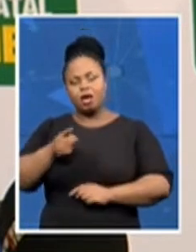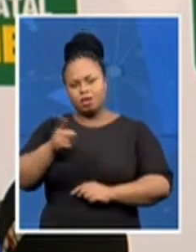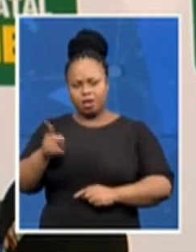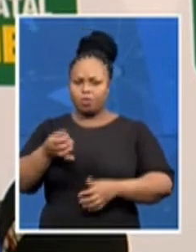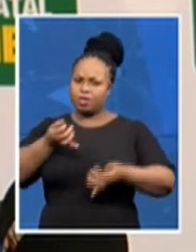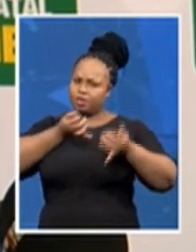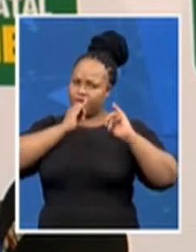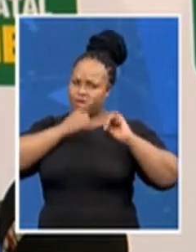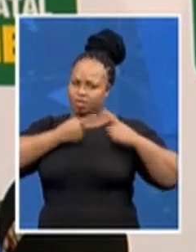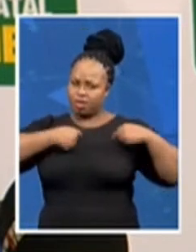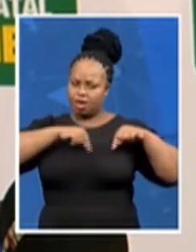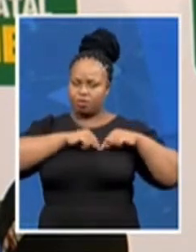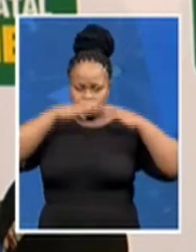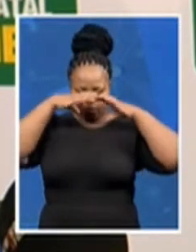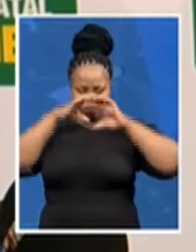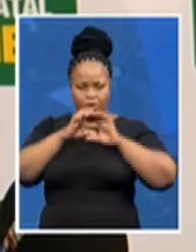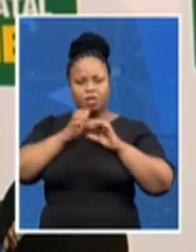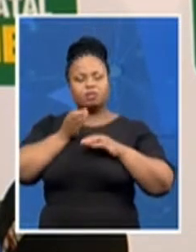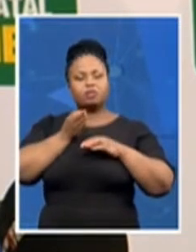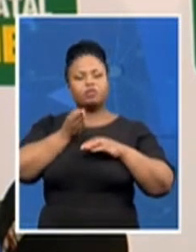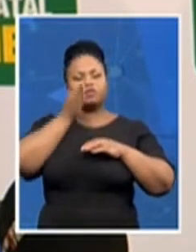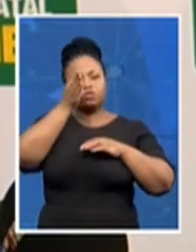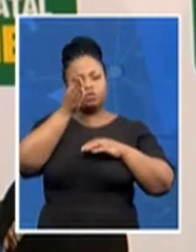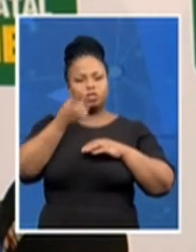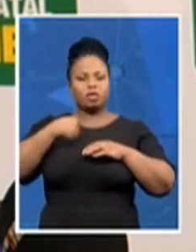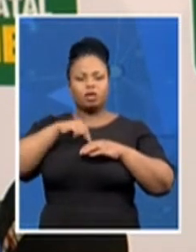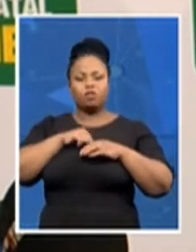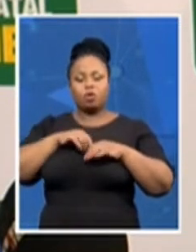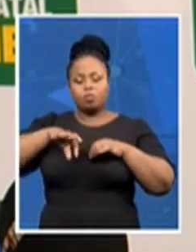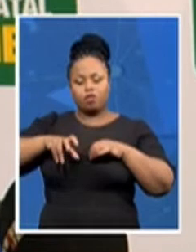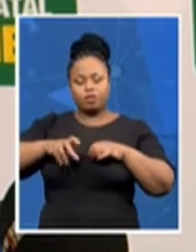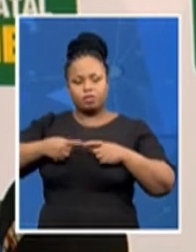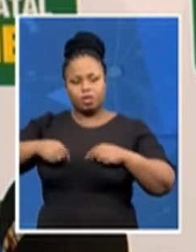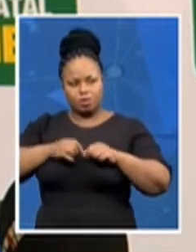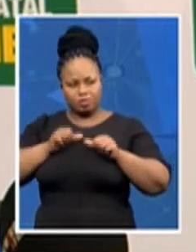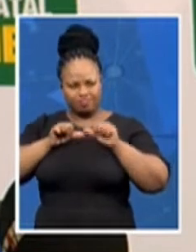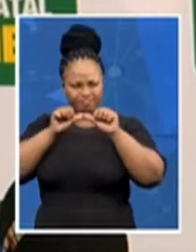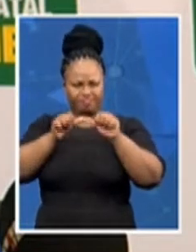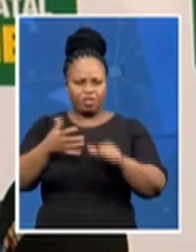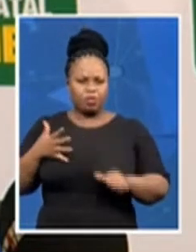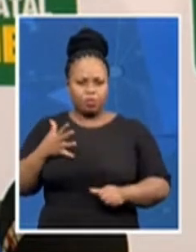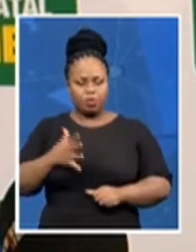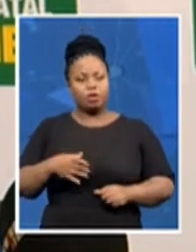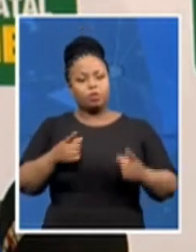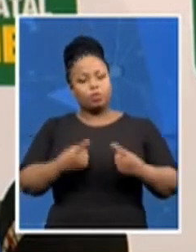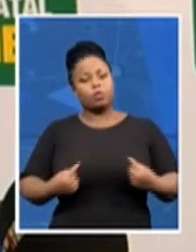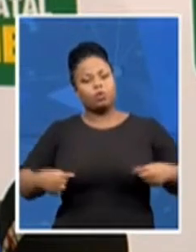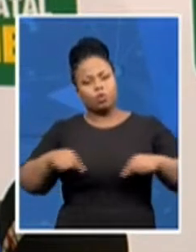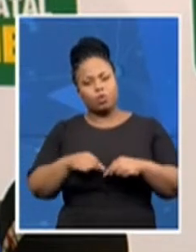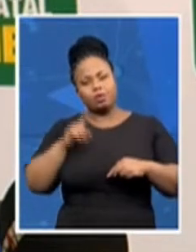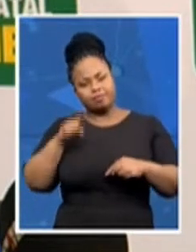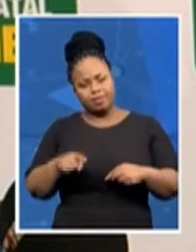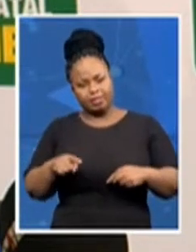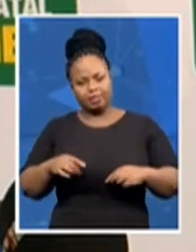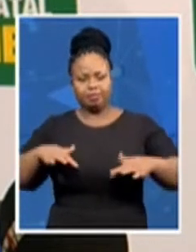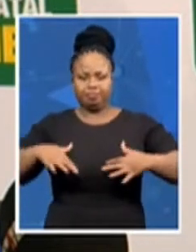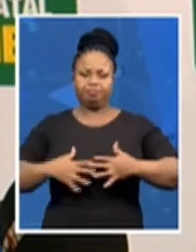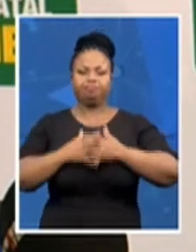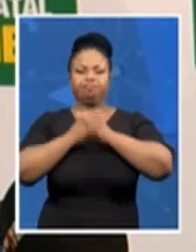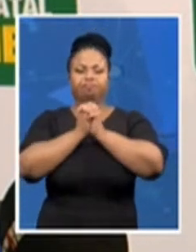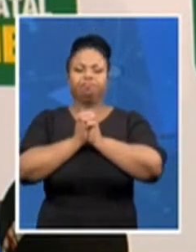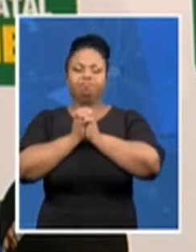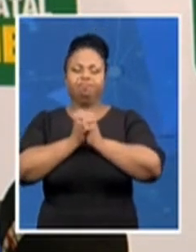want for our province. All of us need to stand up, and we need to support this initiative.